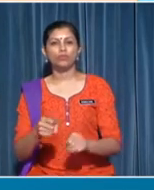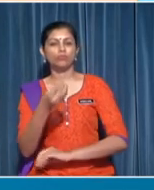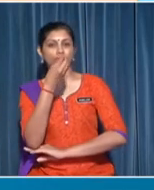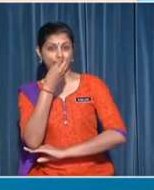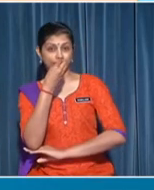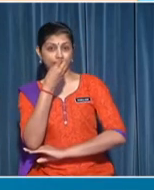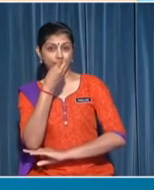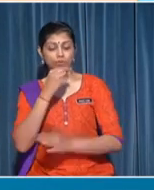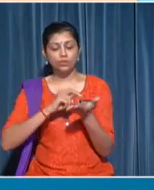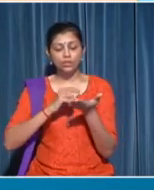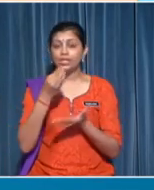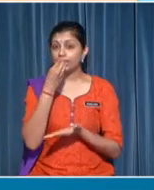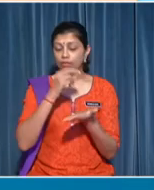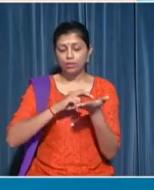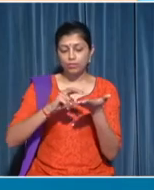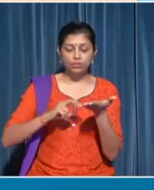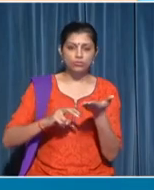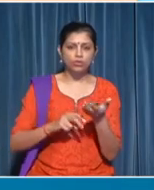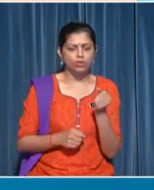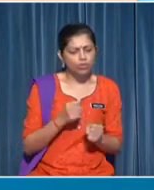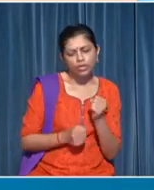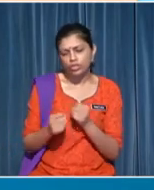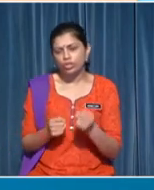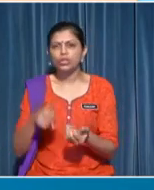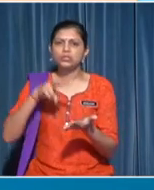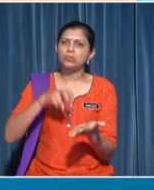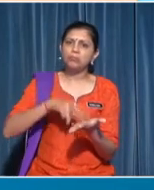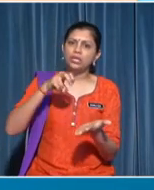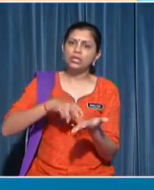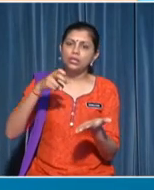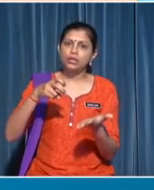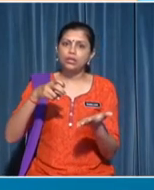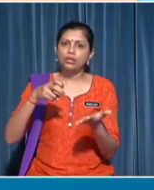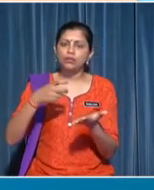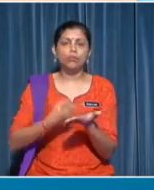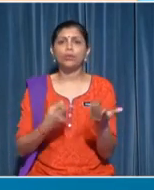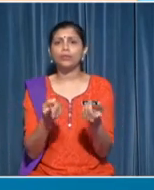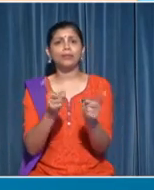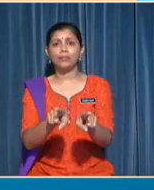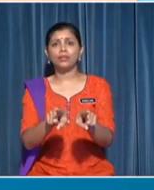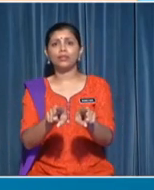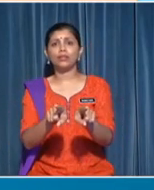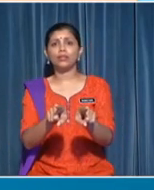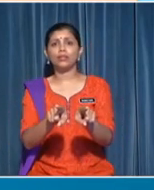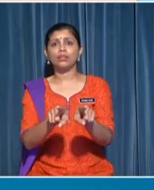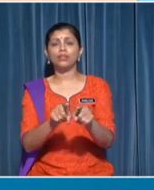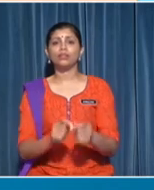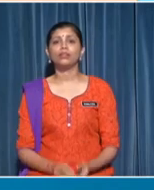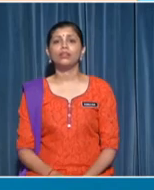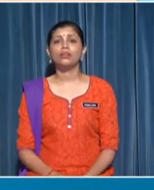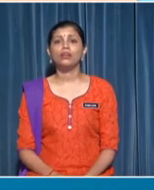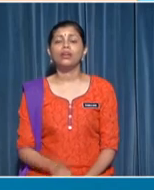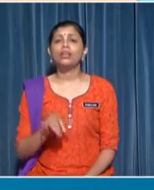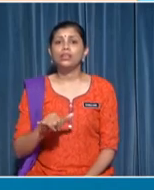of pizza while running and jumping? What is going to happen? Yes, you